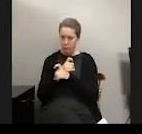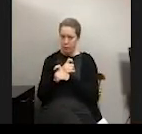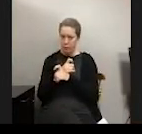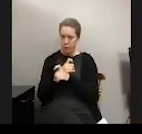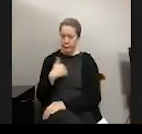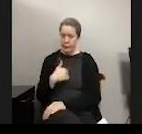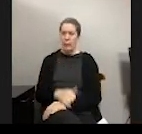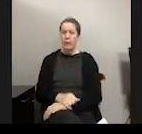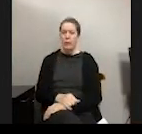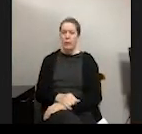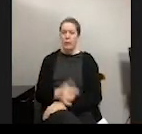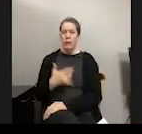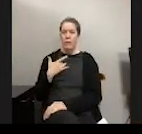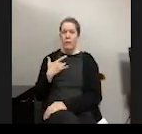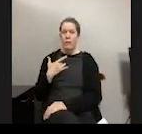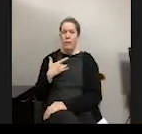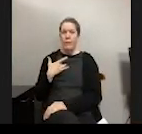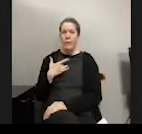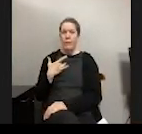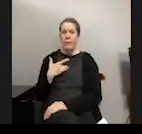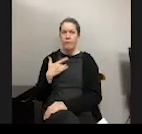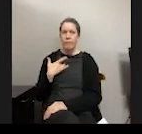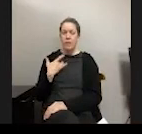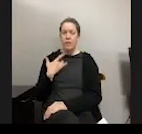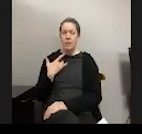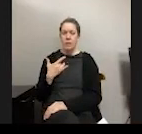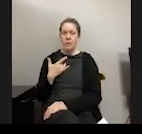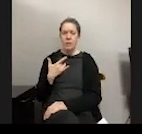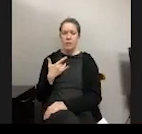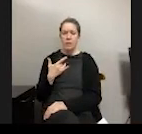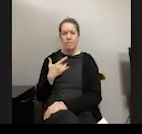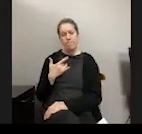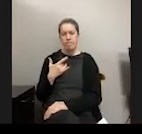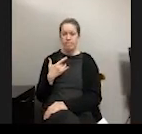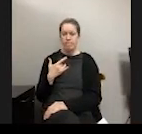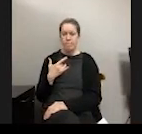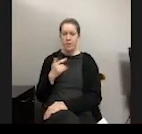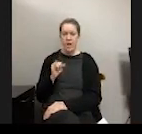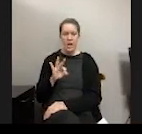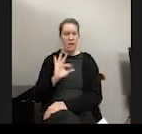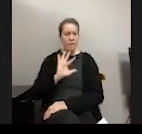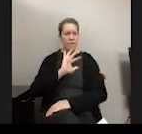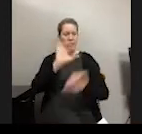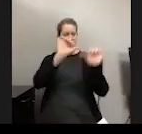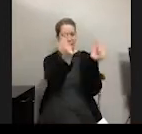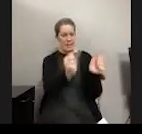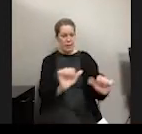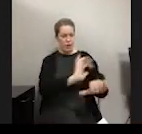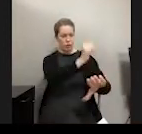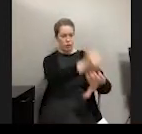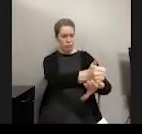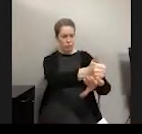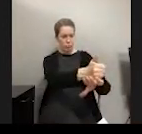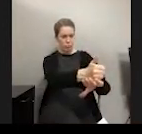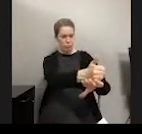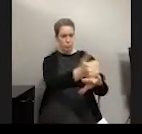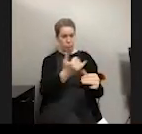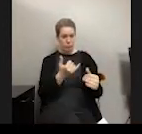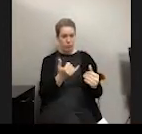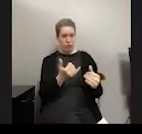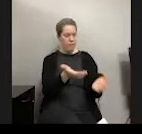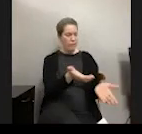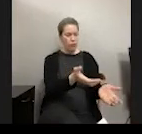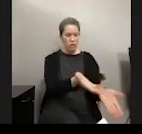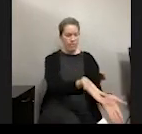You know, it feels like it would be a missed opportunity if we would just remove these monuments from, as opposed to an intervention